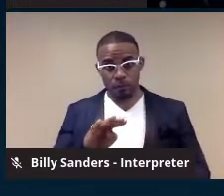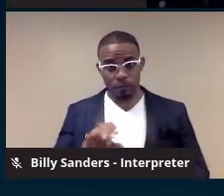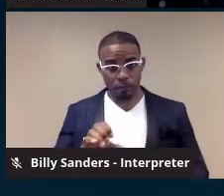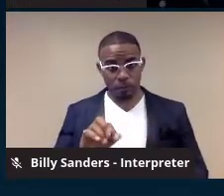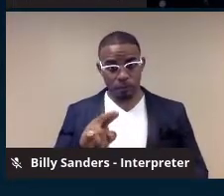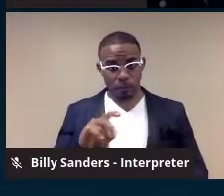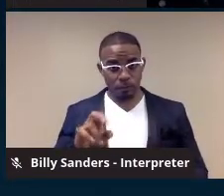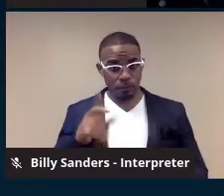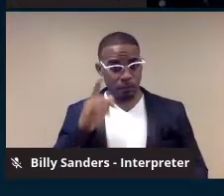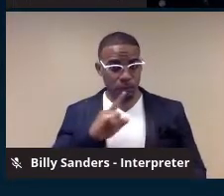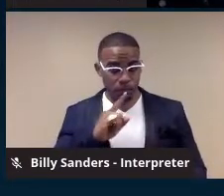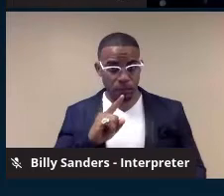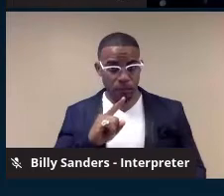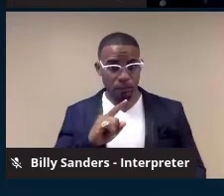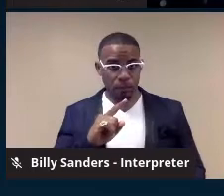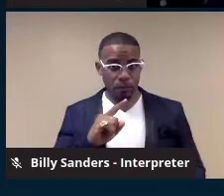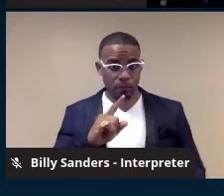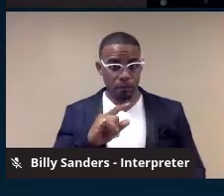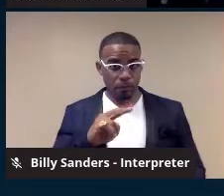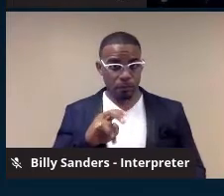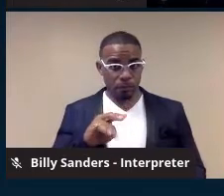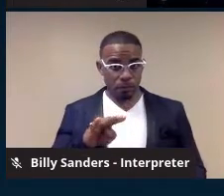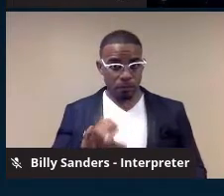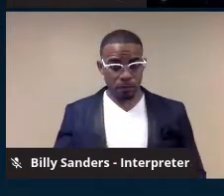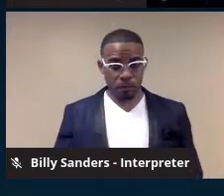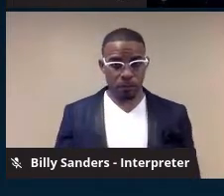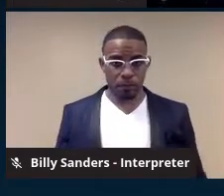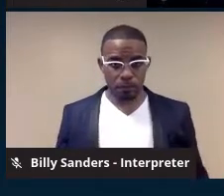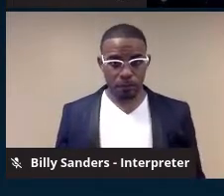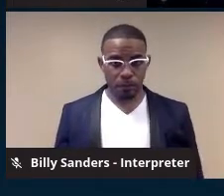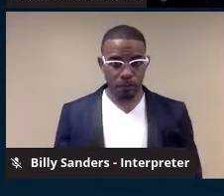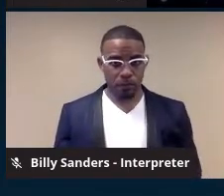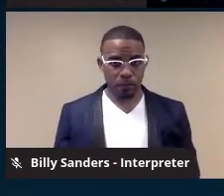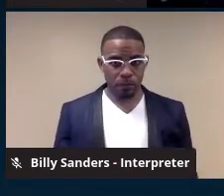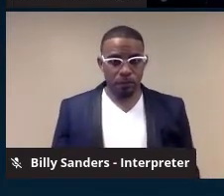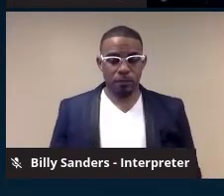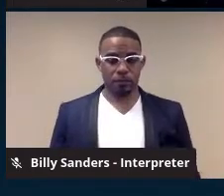you are a .NET MVC developer. So